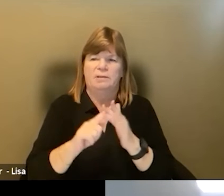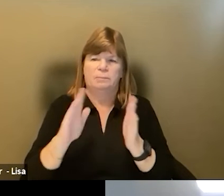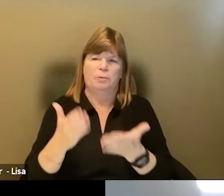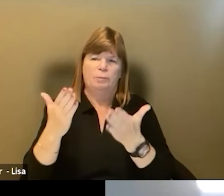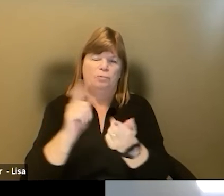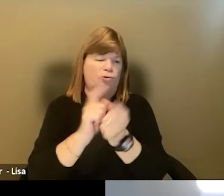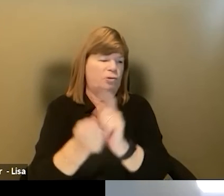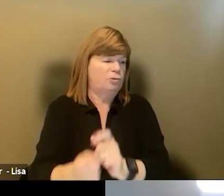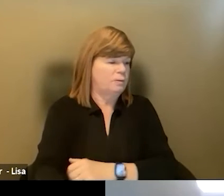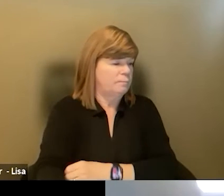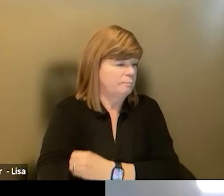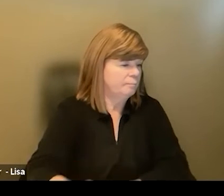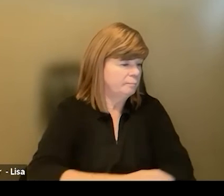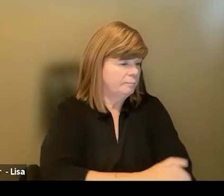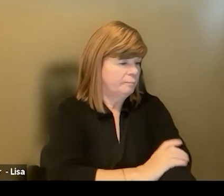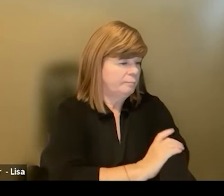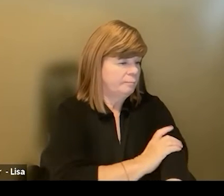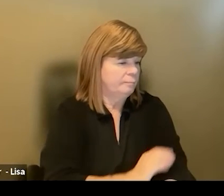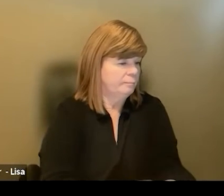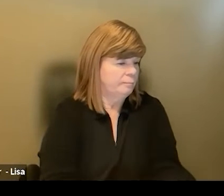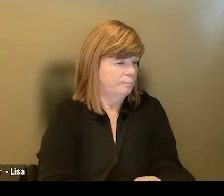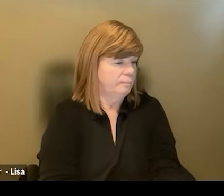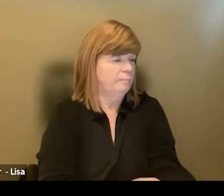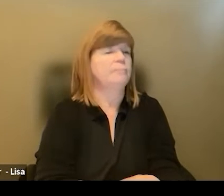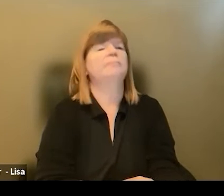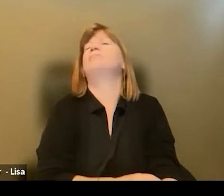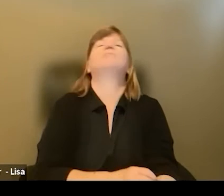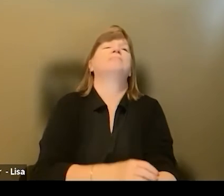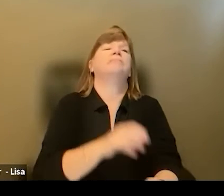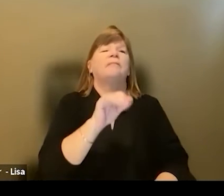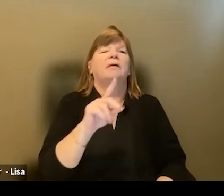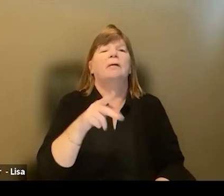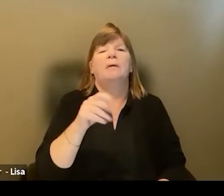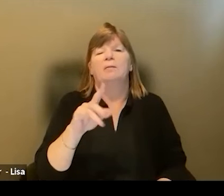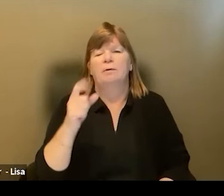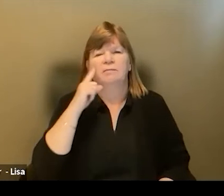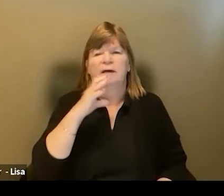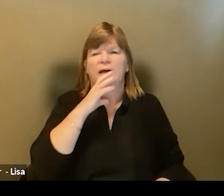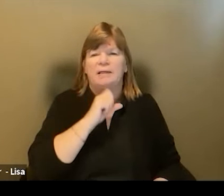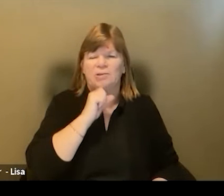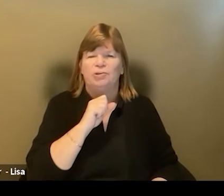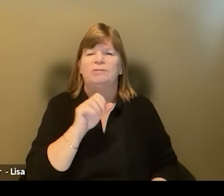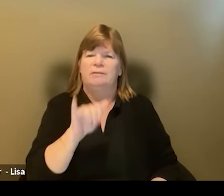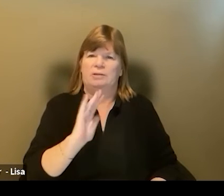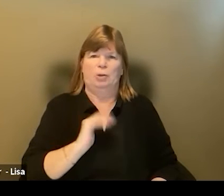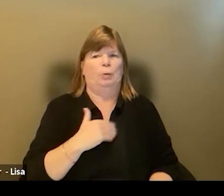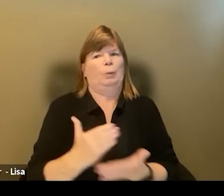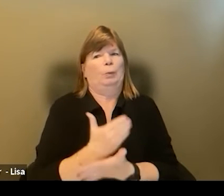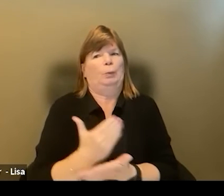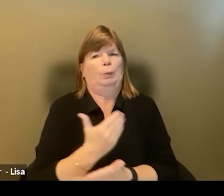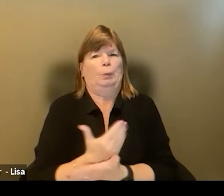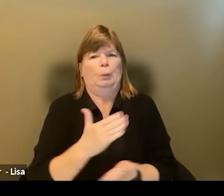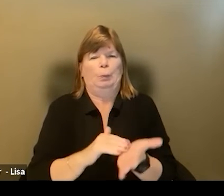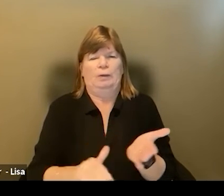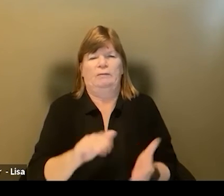proposed changes. Thank you, Kathy. So the Indiana Pathways for Aging, it is our new waiver, and it